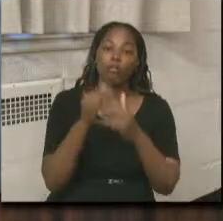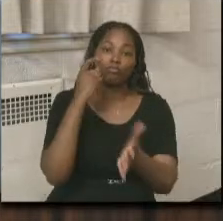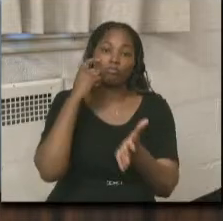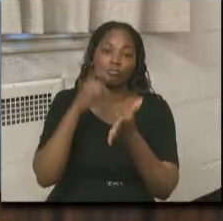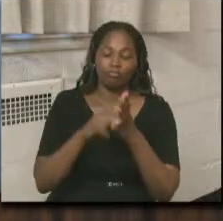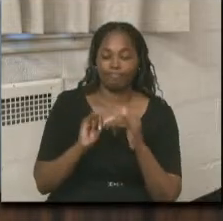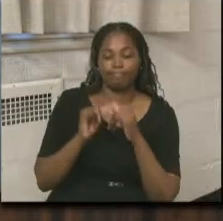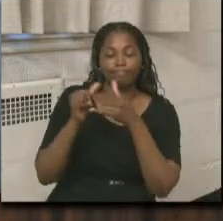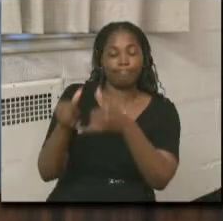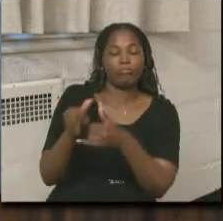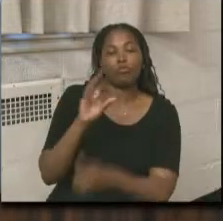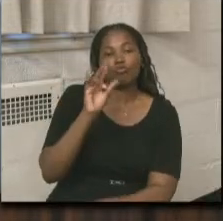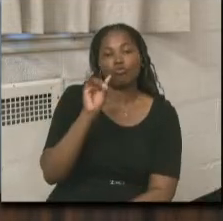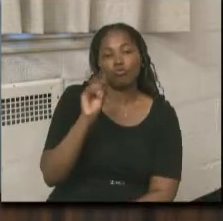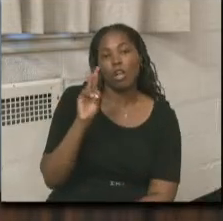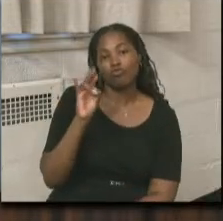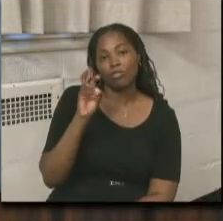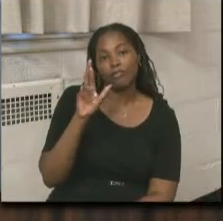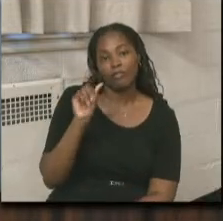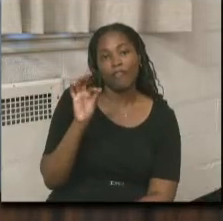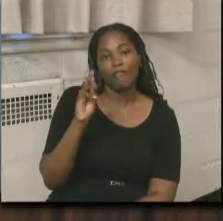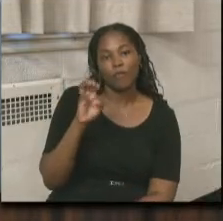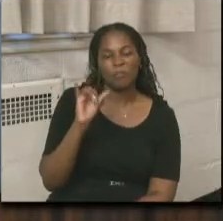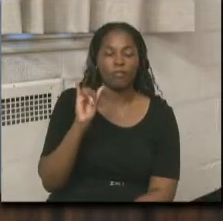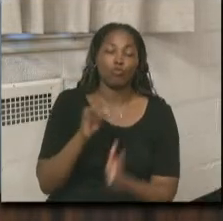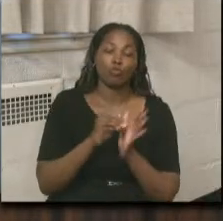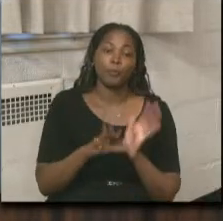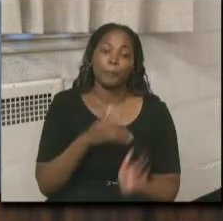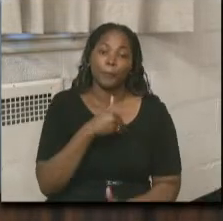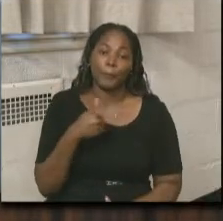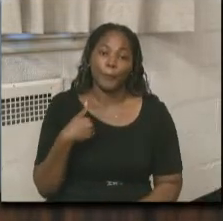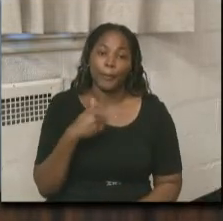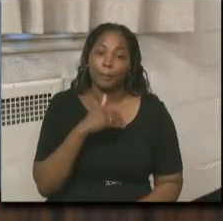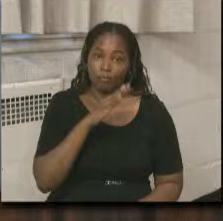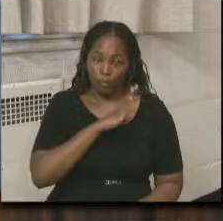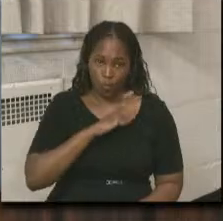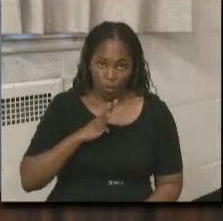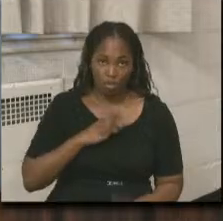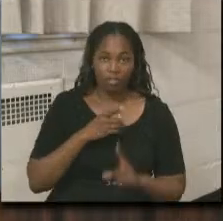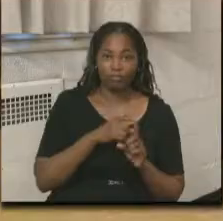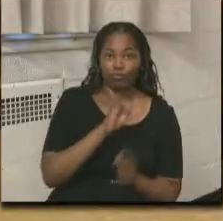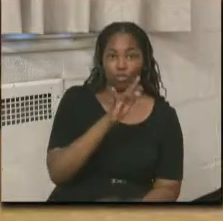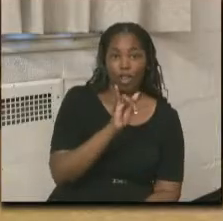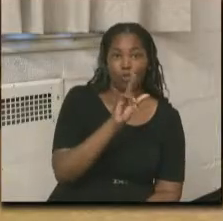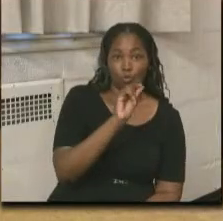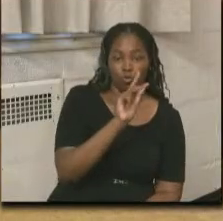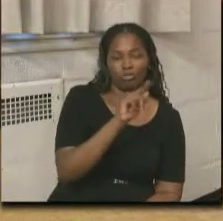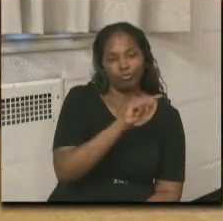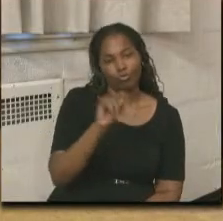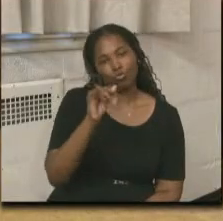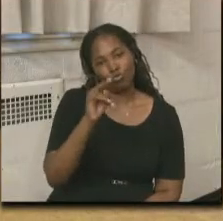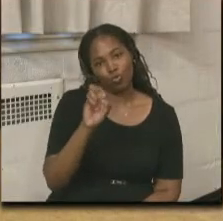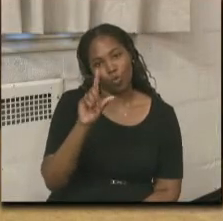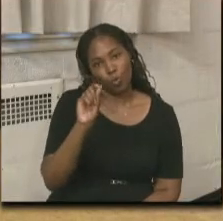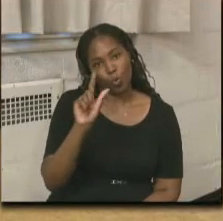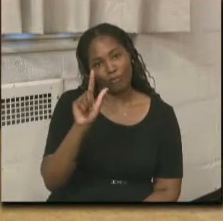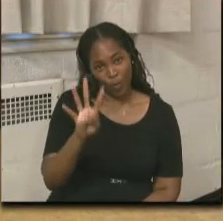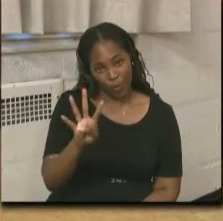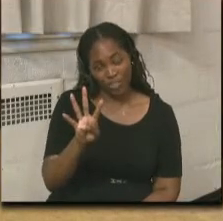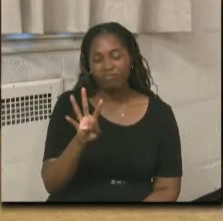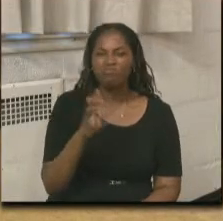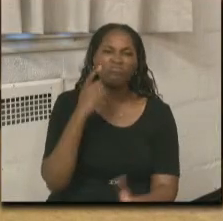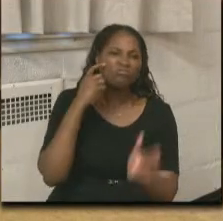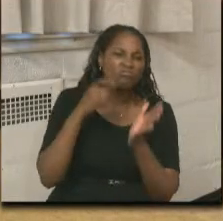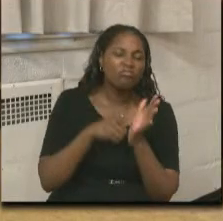Forbes, student member of the board, July 2023 through June 2024. In recognition of your outstanding leadership